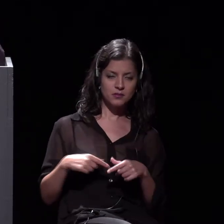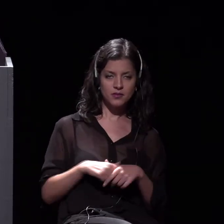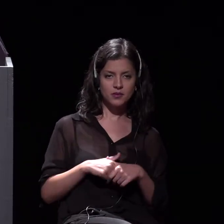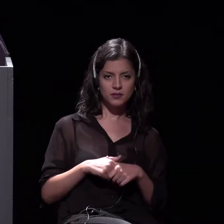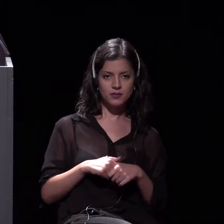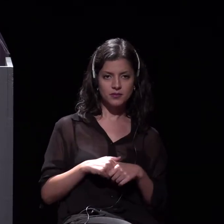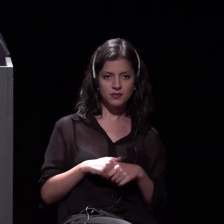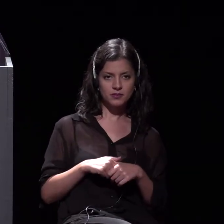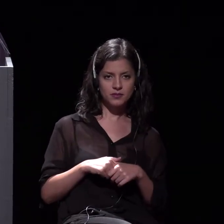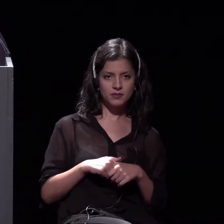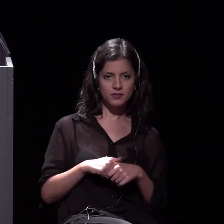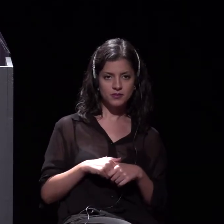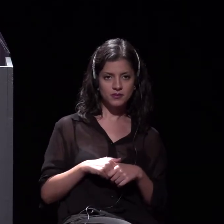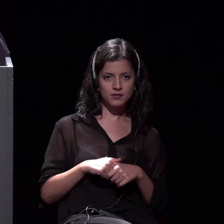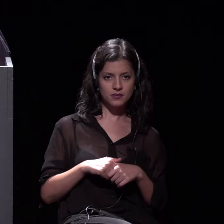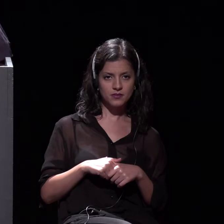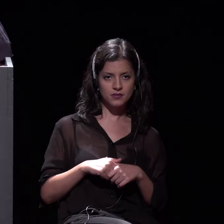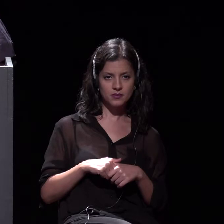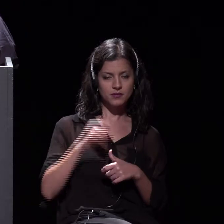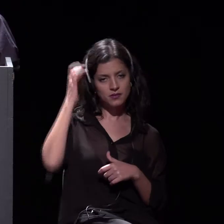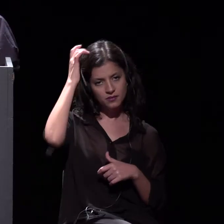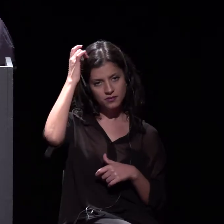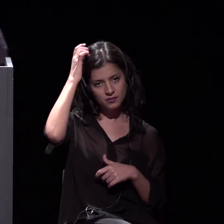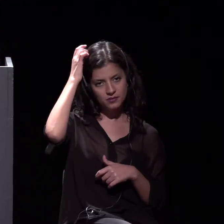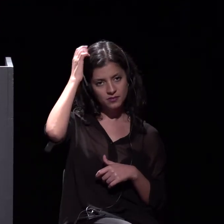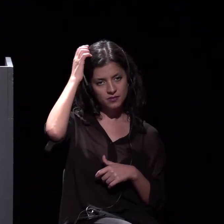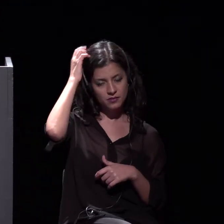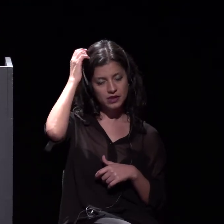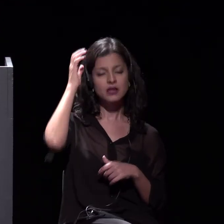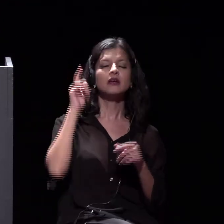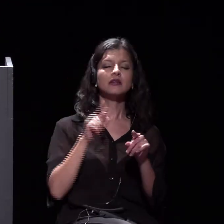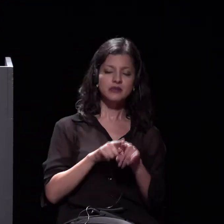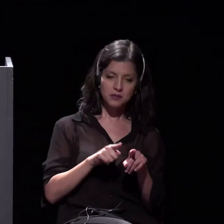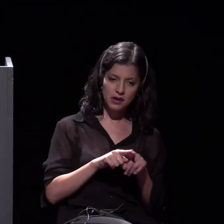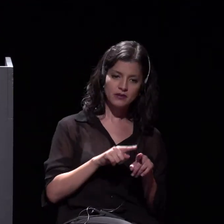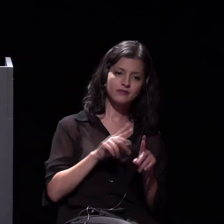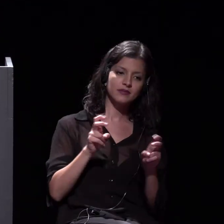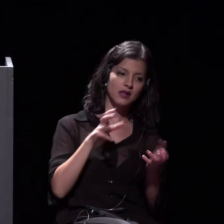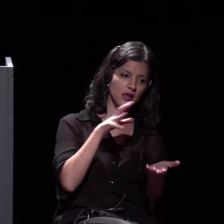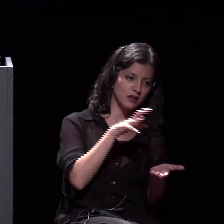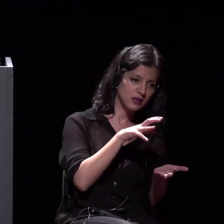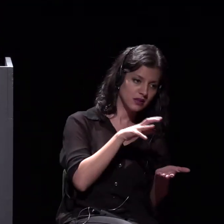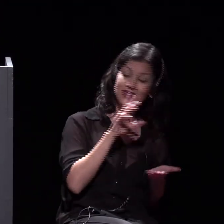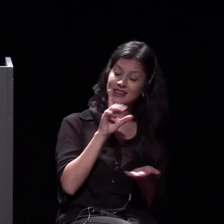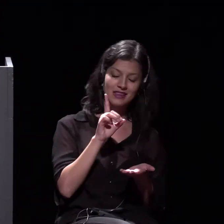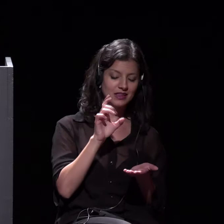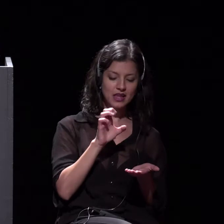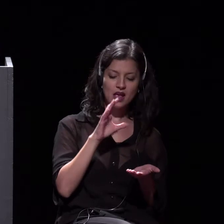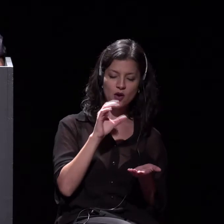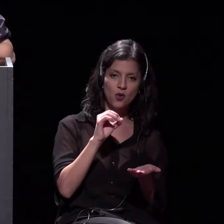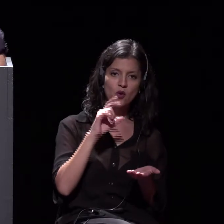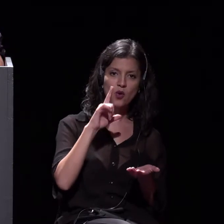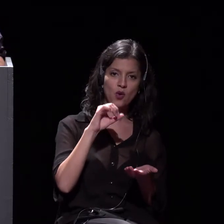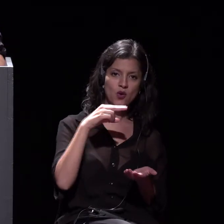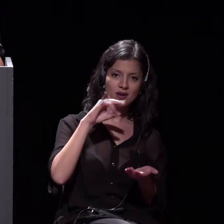subsequent avatars, such as decolonization, they have been so unwilling to just take stock of this history, take stock of the